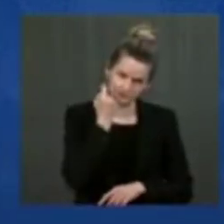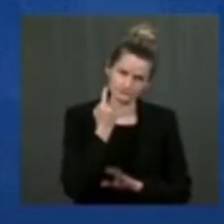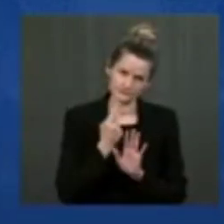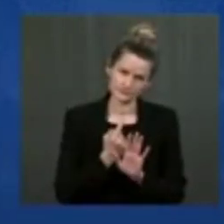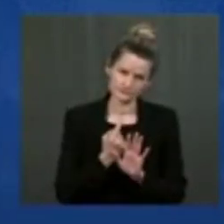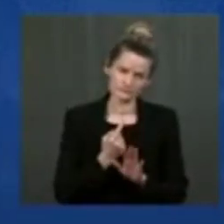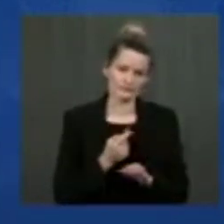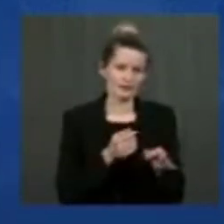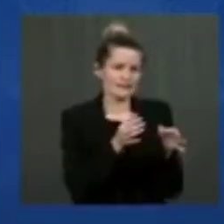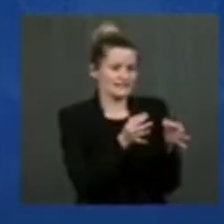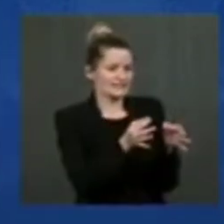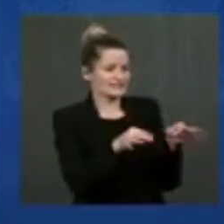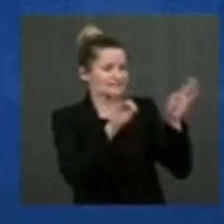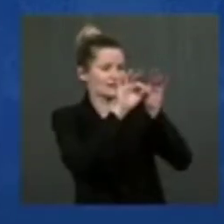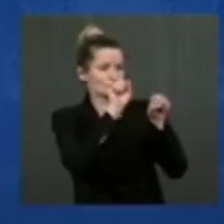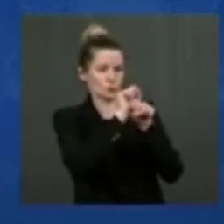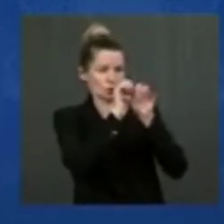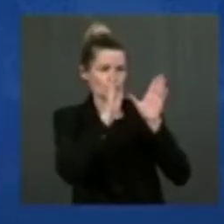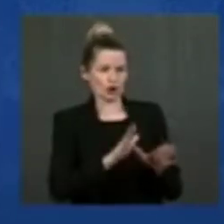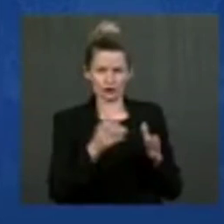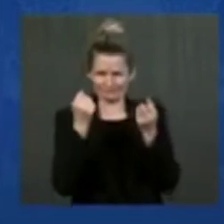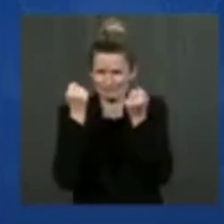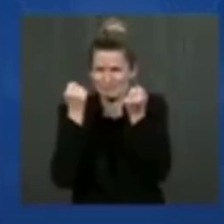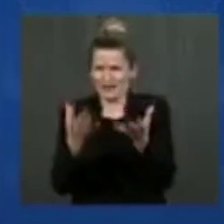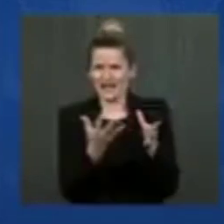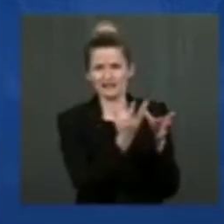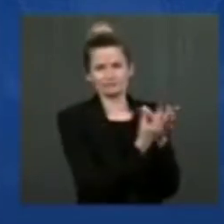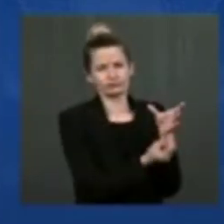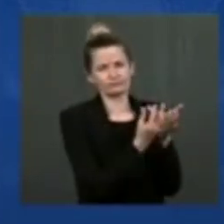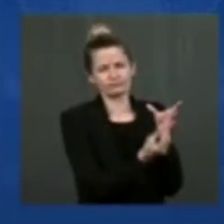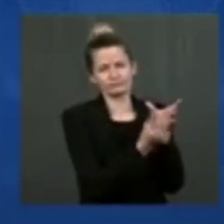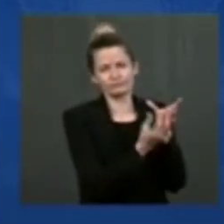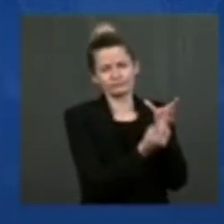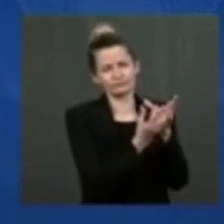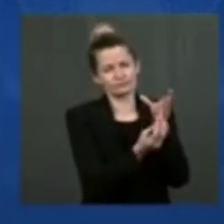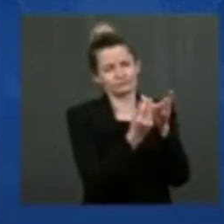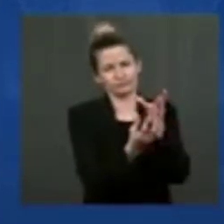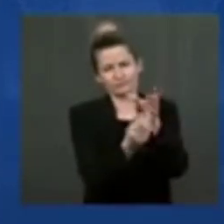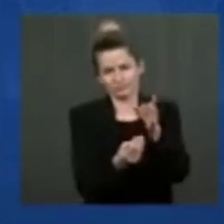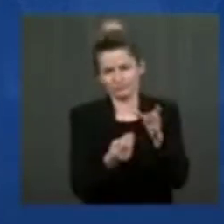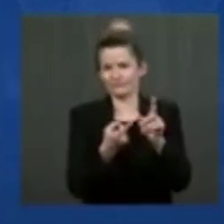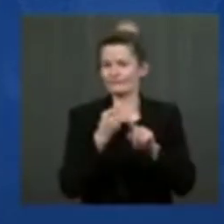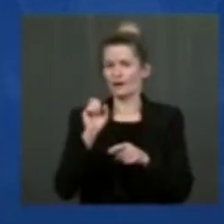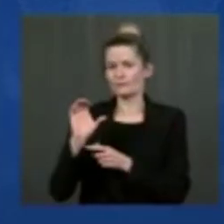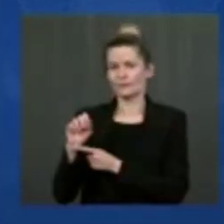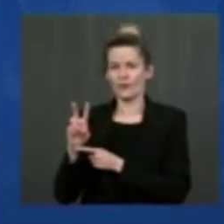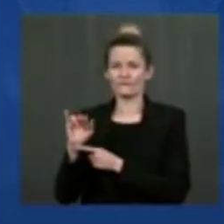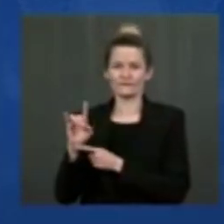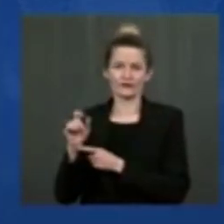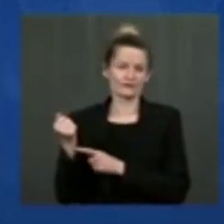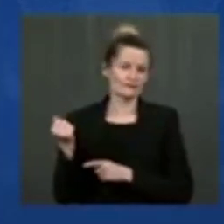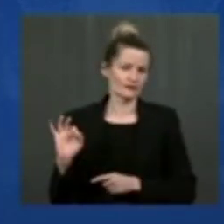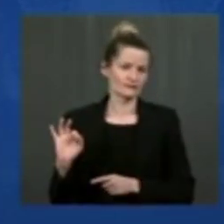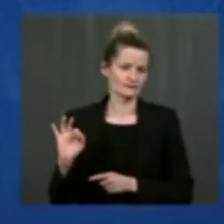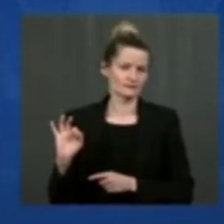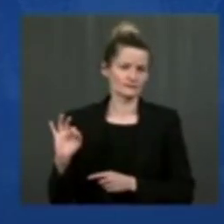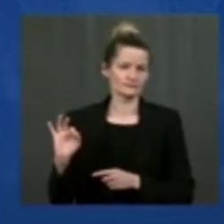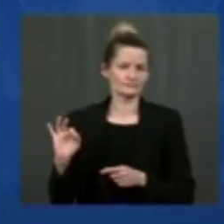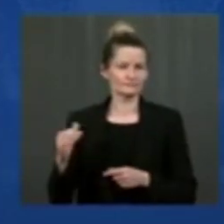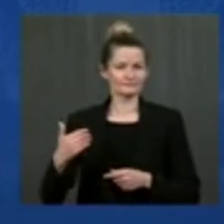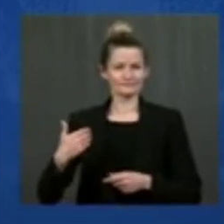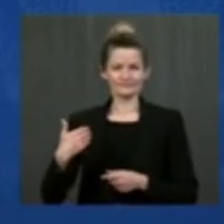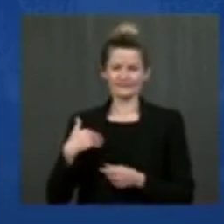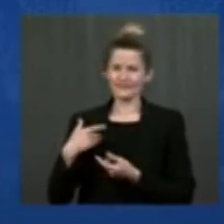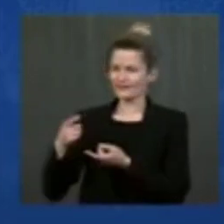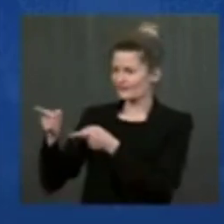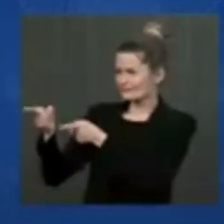died from COVID-19, and to honor a buddy, John Sweeney, who we lost earlier this year, and to honor a truly